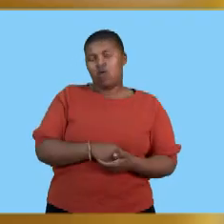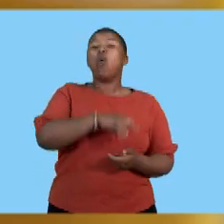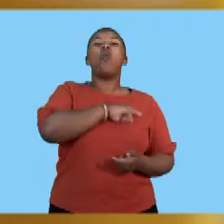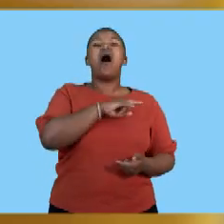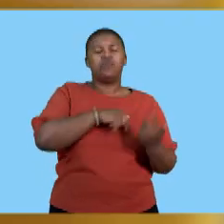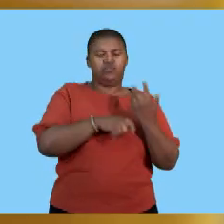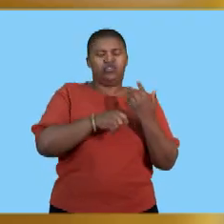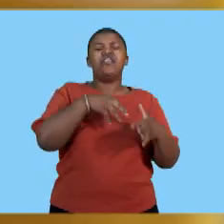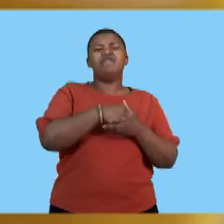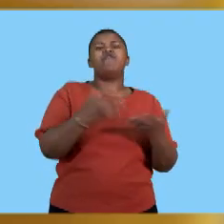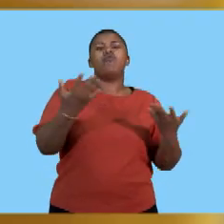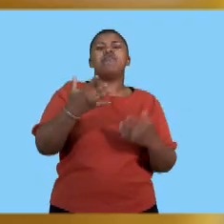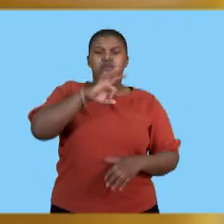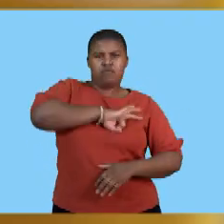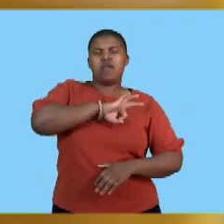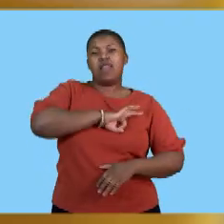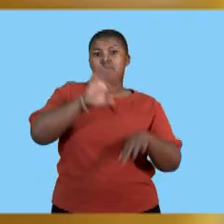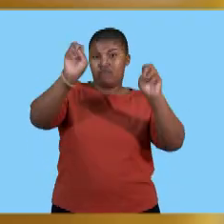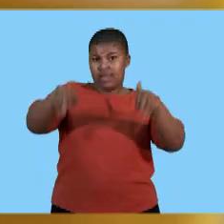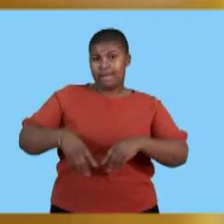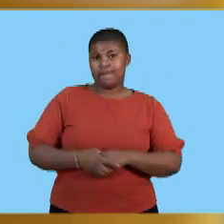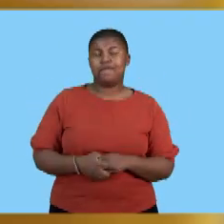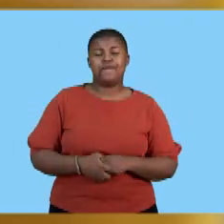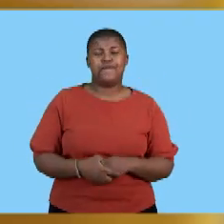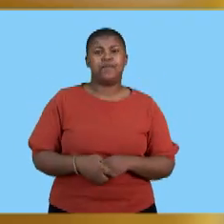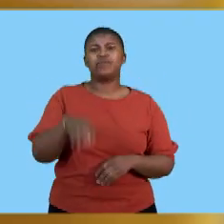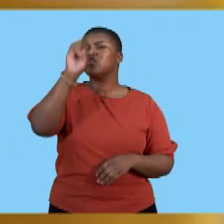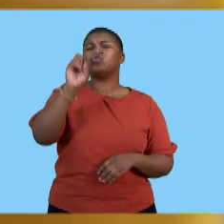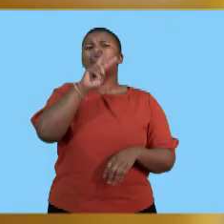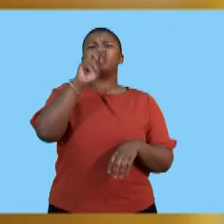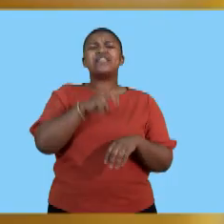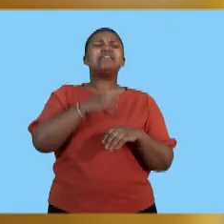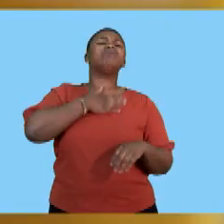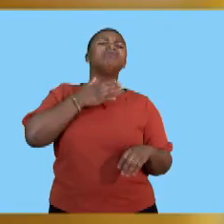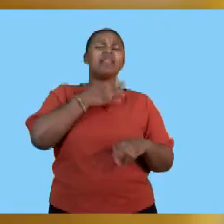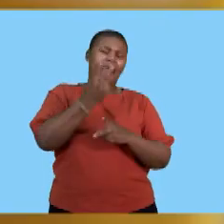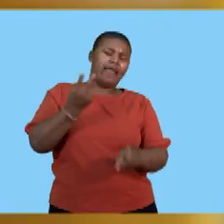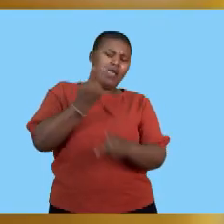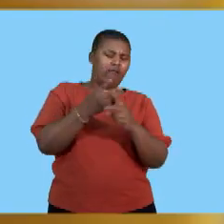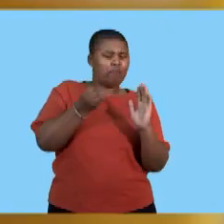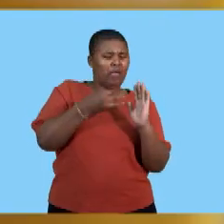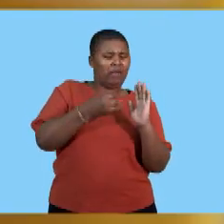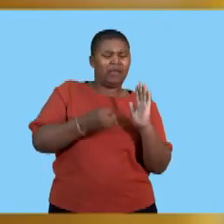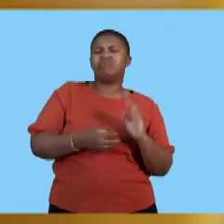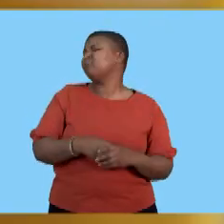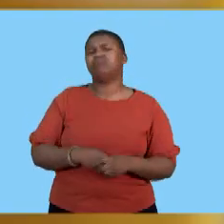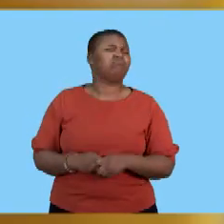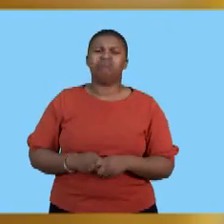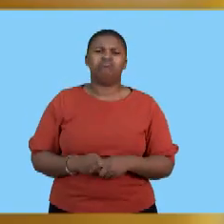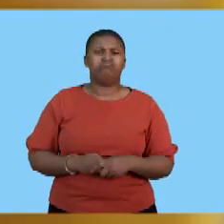inside the gross salary. All right? So there is no need for you to record the deductions